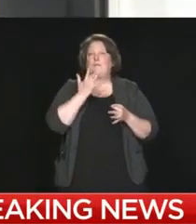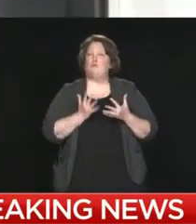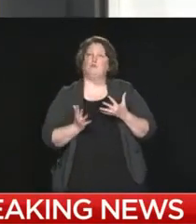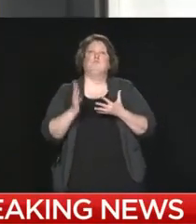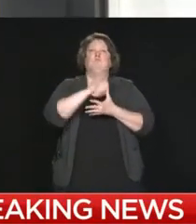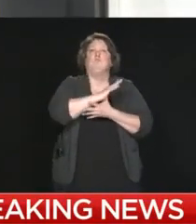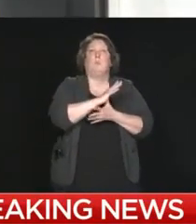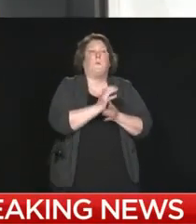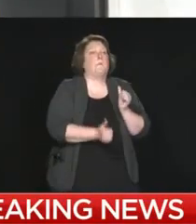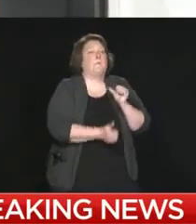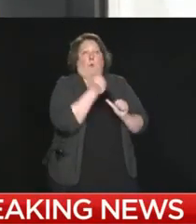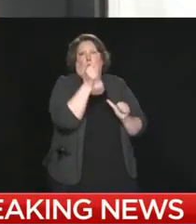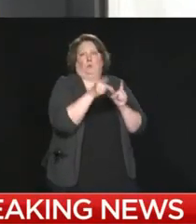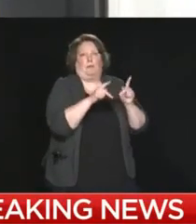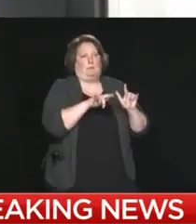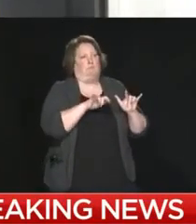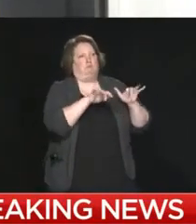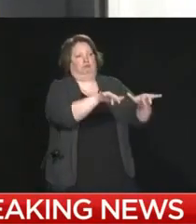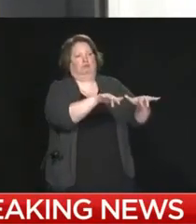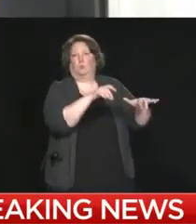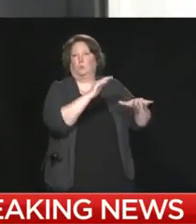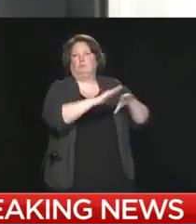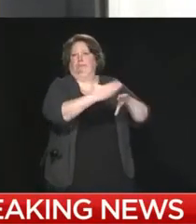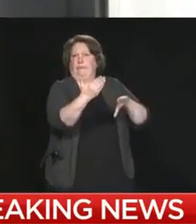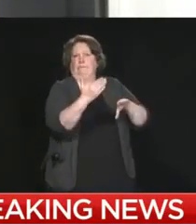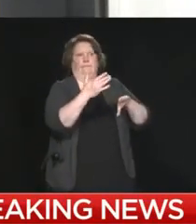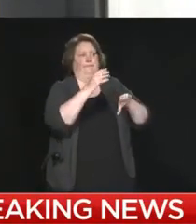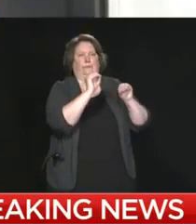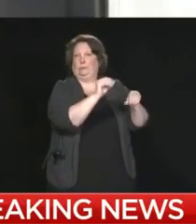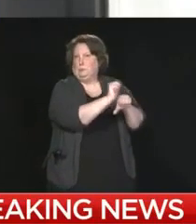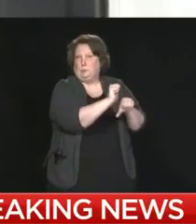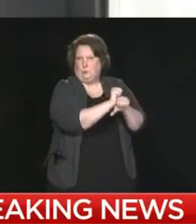the greatest amount of citizens as possible.